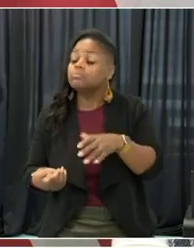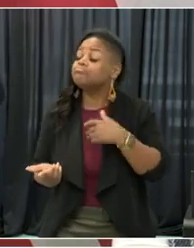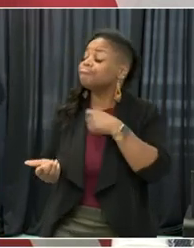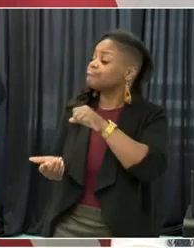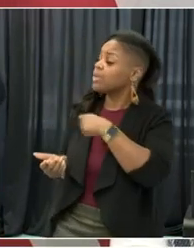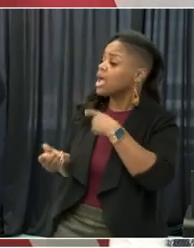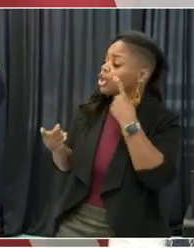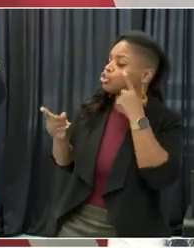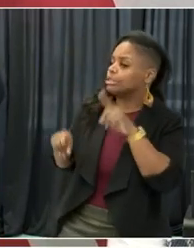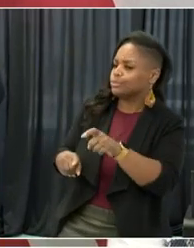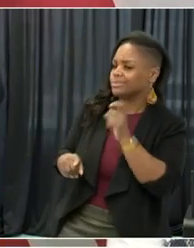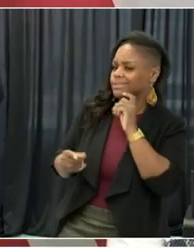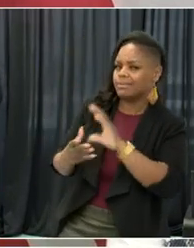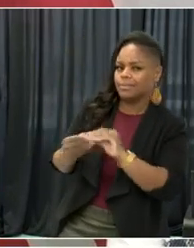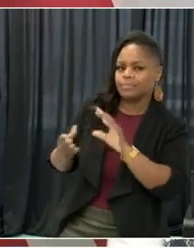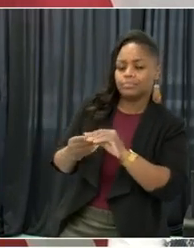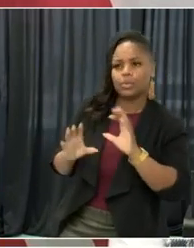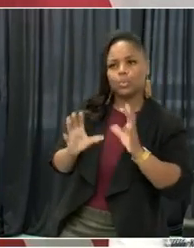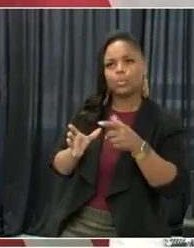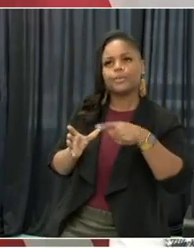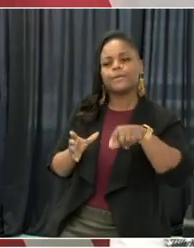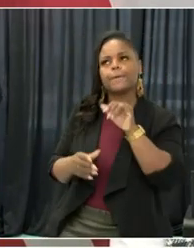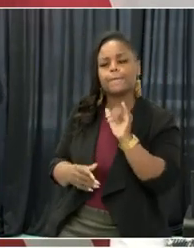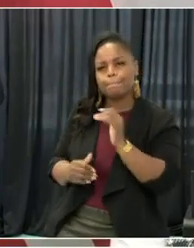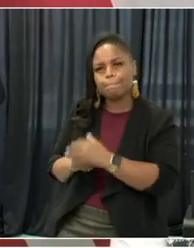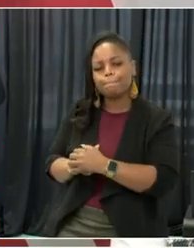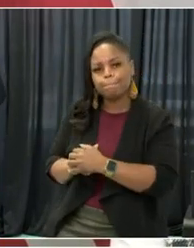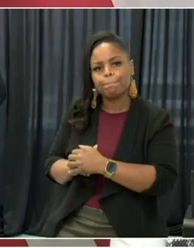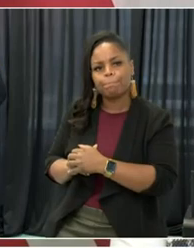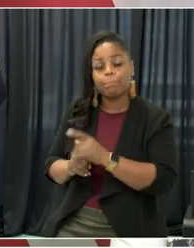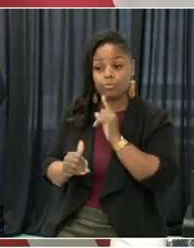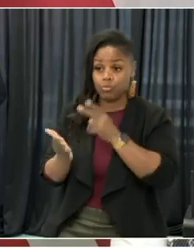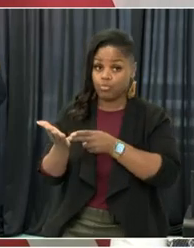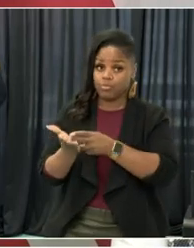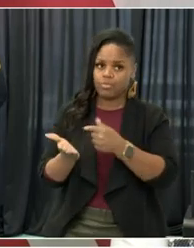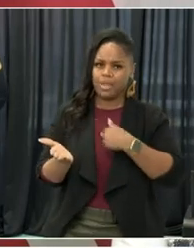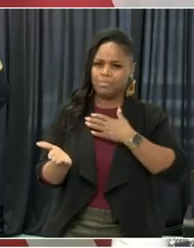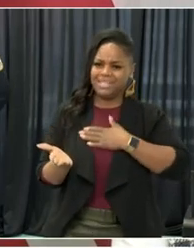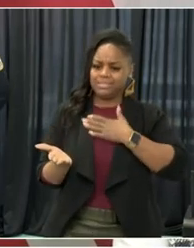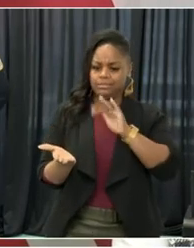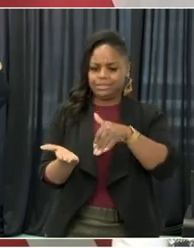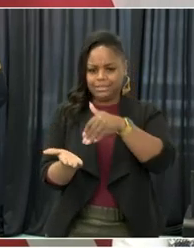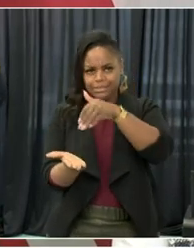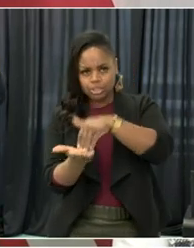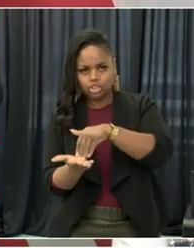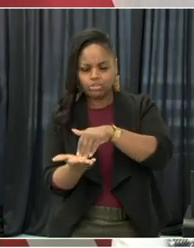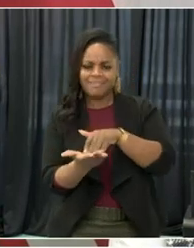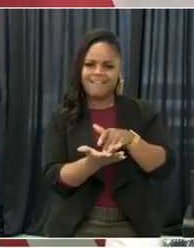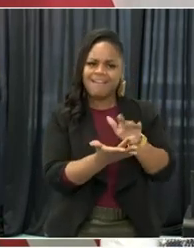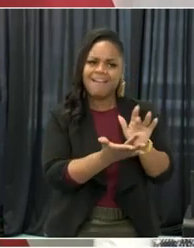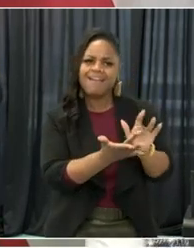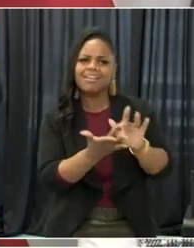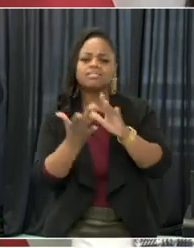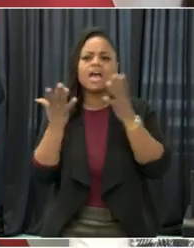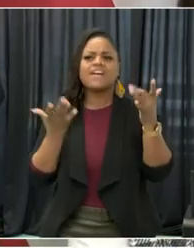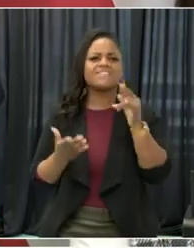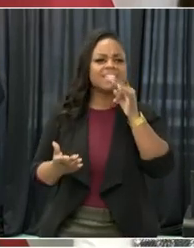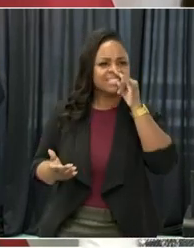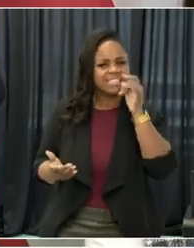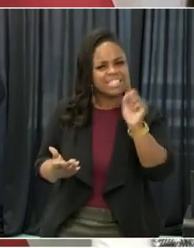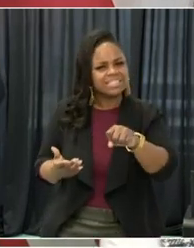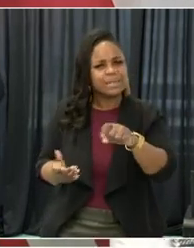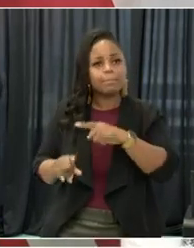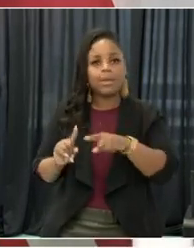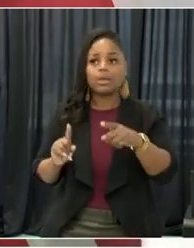reach everybody? Because the truth is these centers are touching a lot of kids, and we can't forget about them. The kids that are